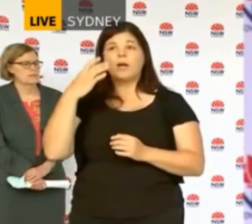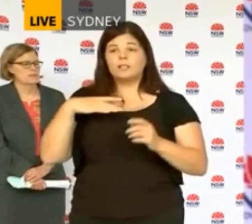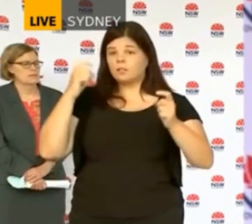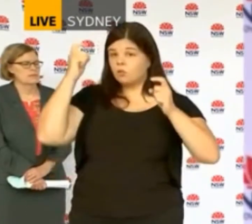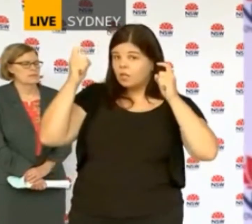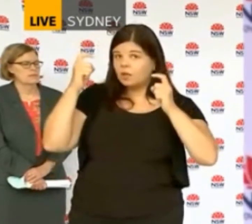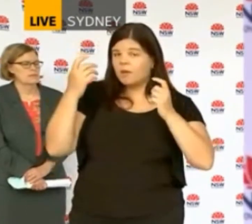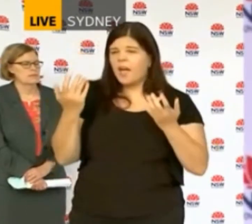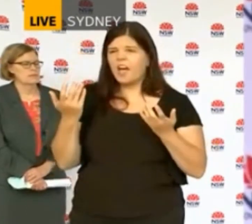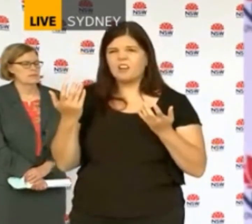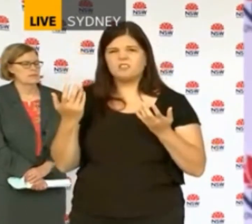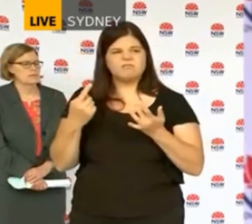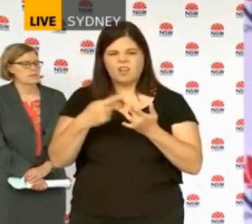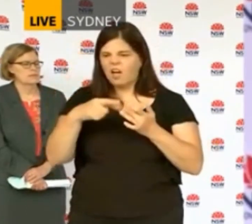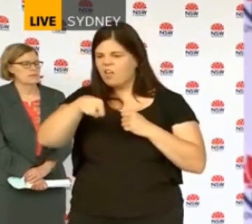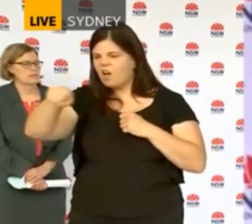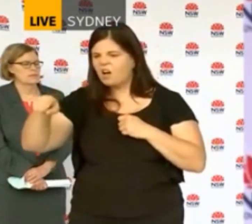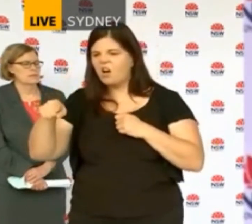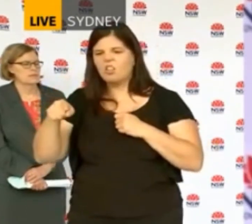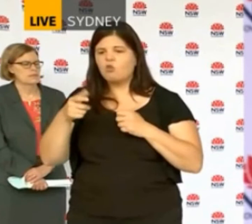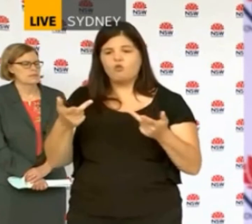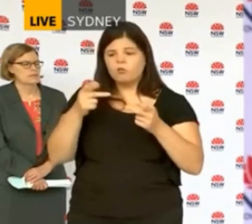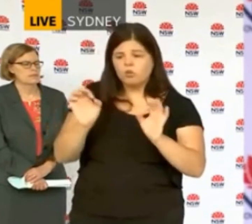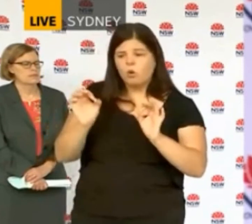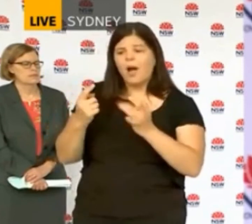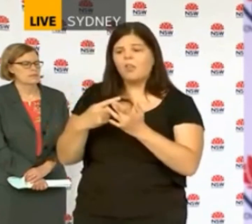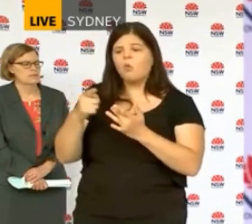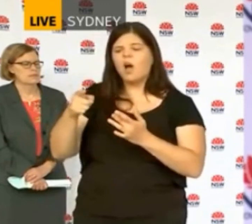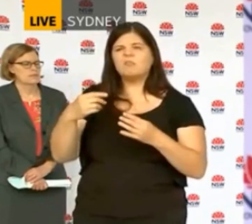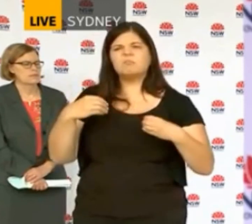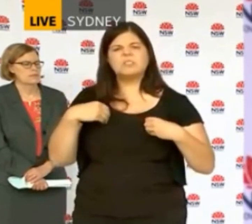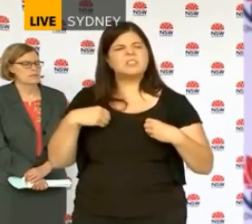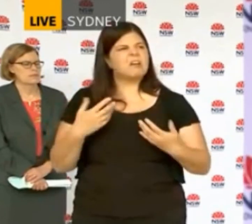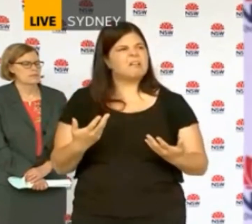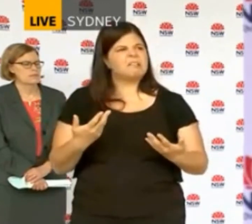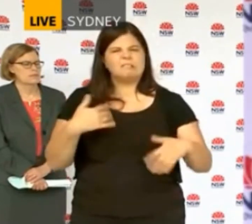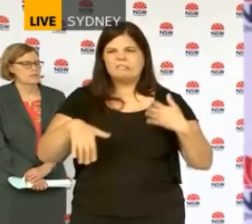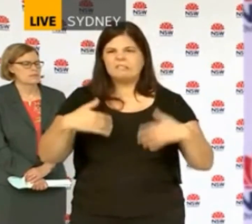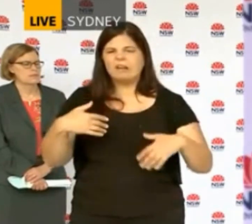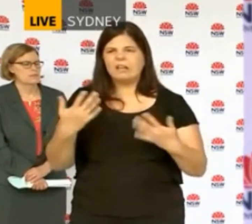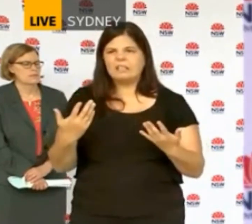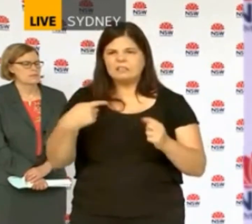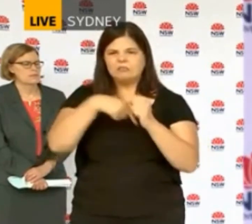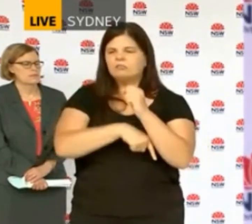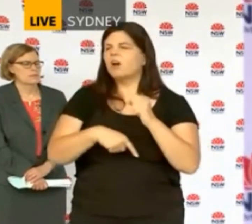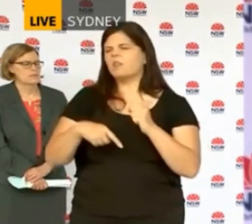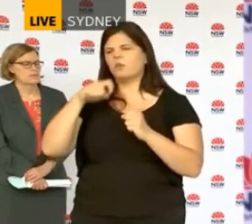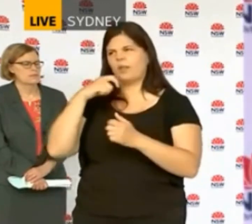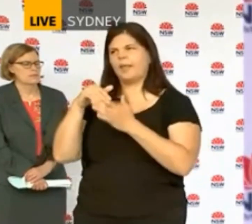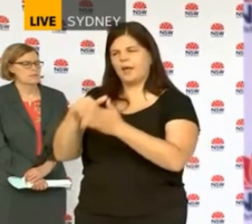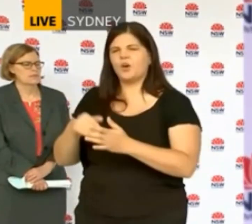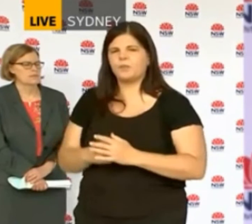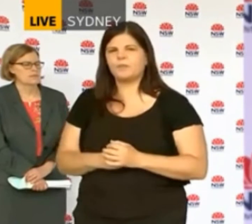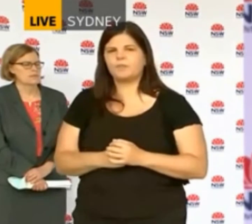be disproportionately impacted by a lockdown. But at this stage, by having a stimulus into that community off the back of